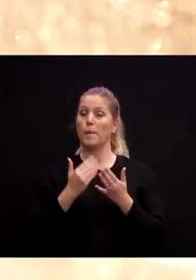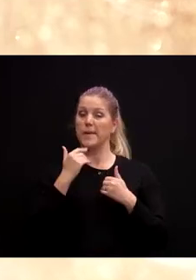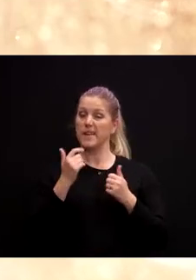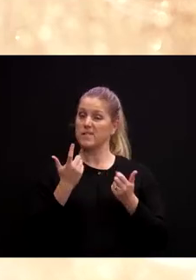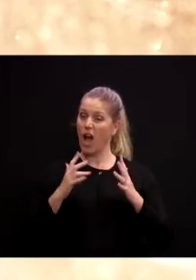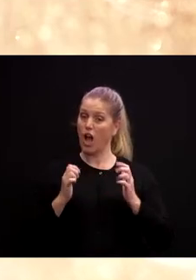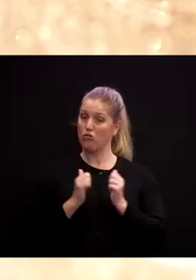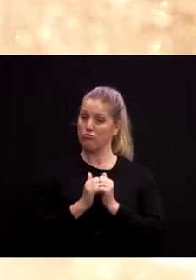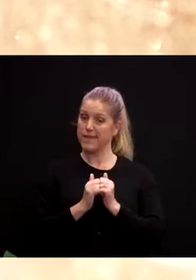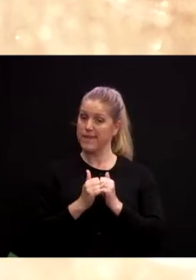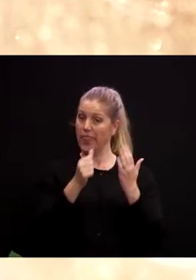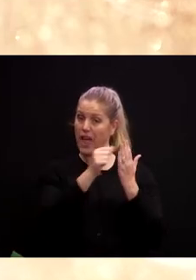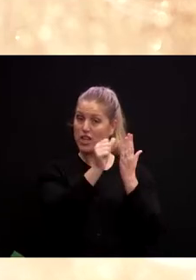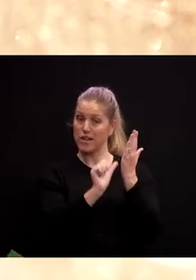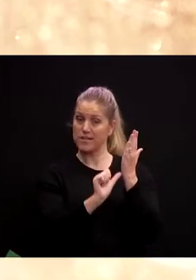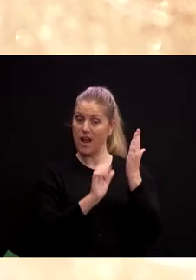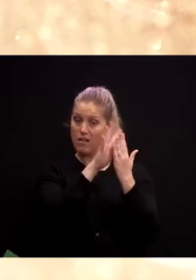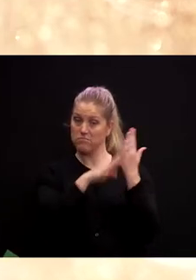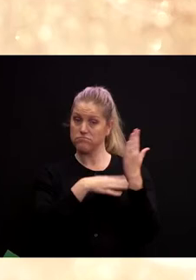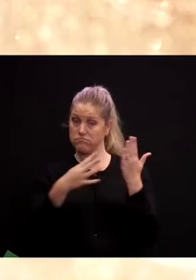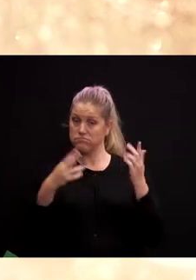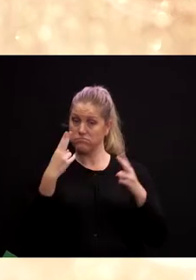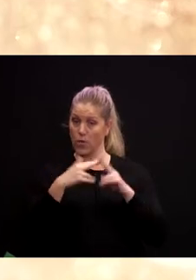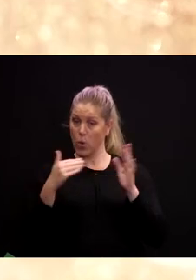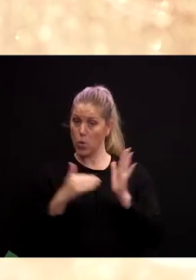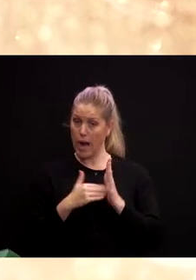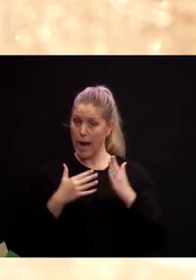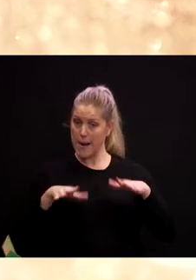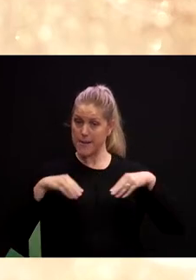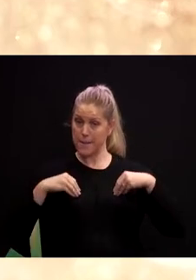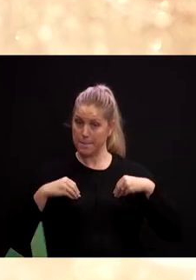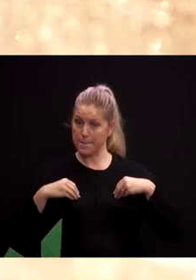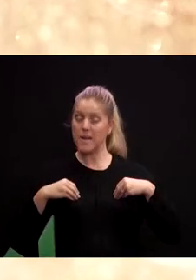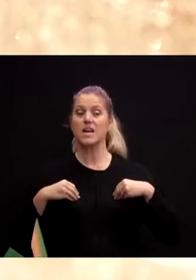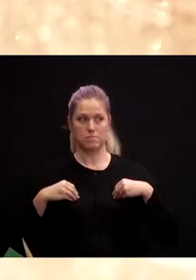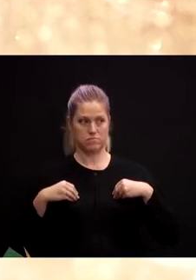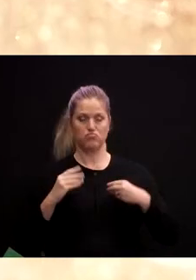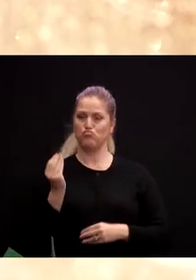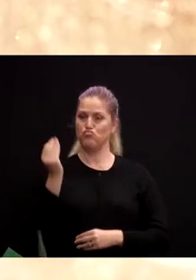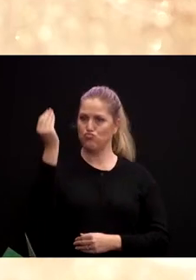green card or a red card, and for the scrutineers to note the result.